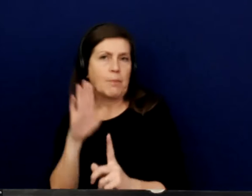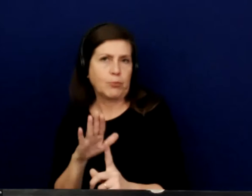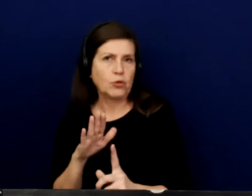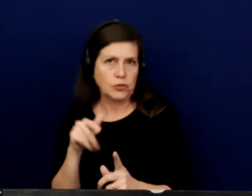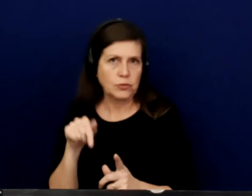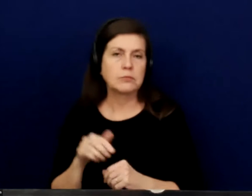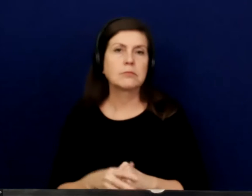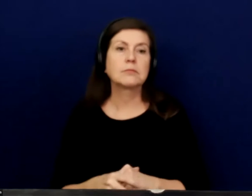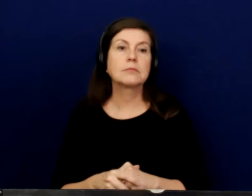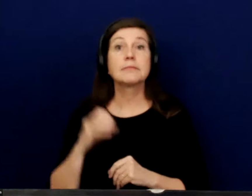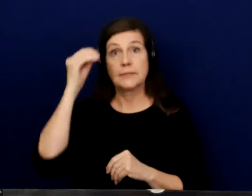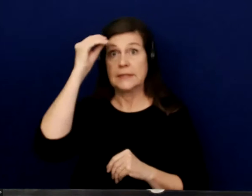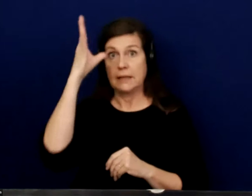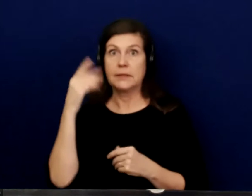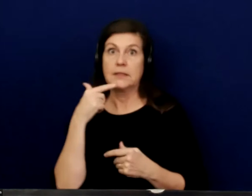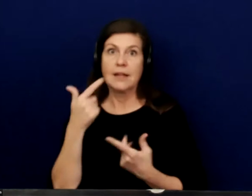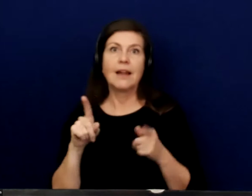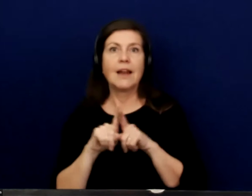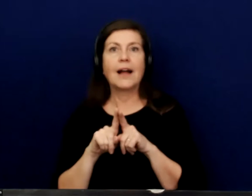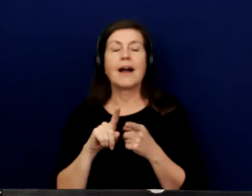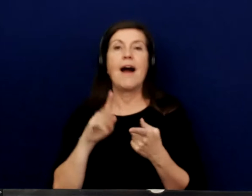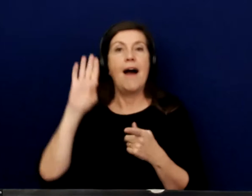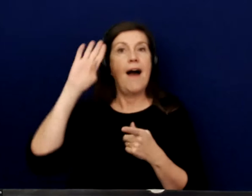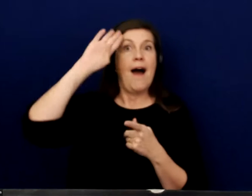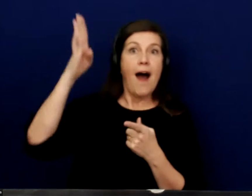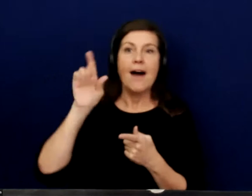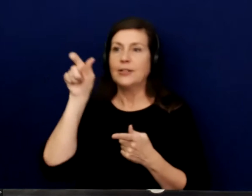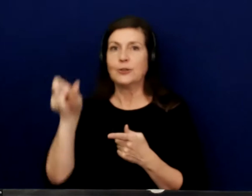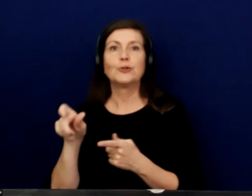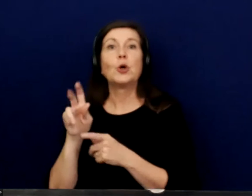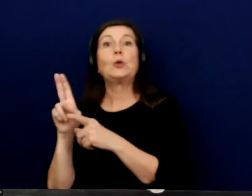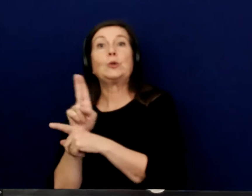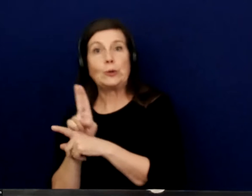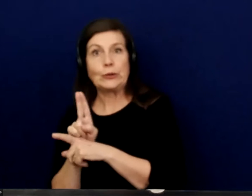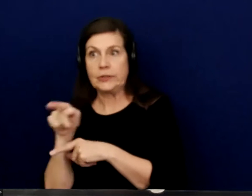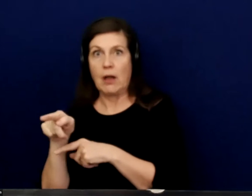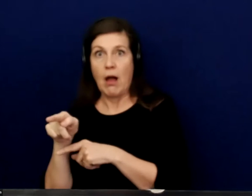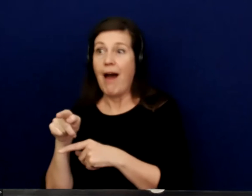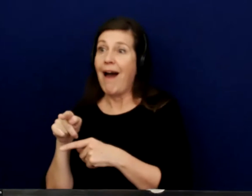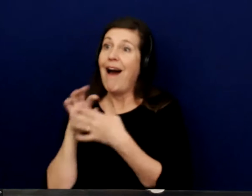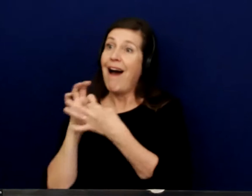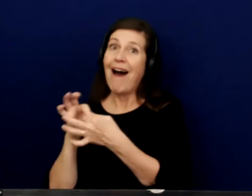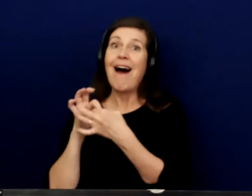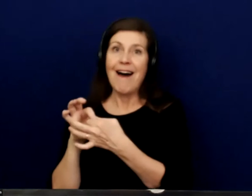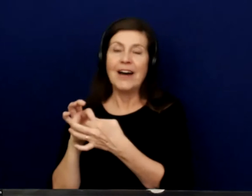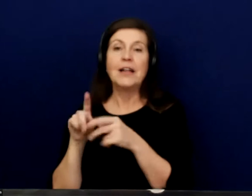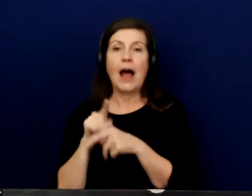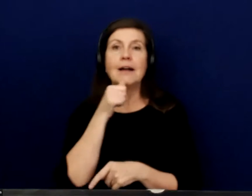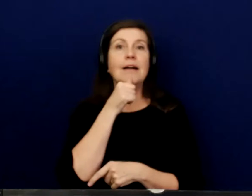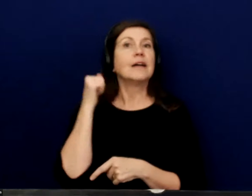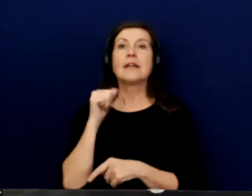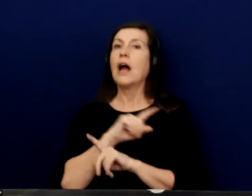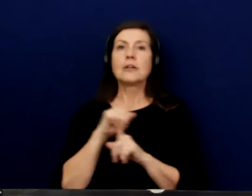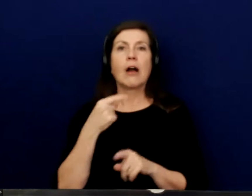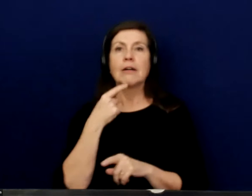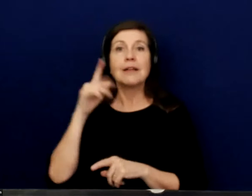group said, start saying hi to your user, and then you can, that will make a big difference because you didn't say hello to your user yesterday, and then you can start